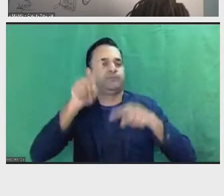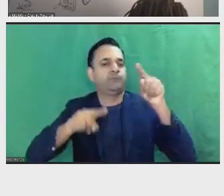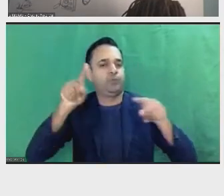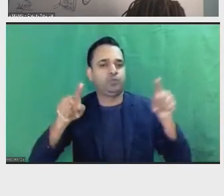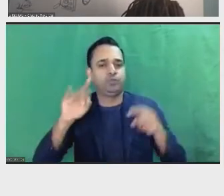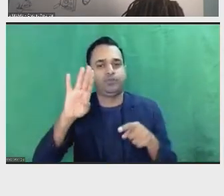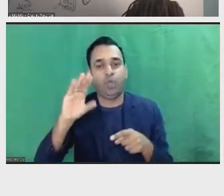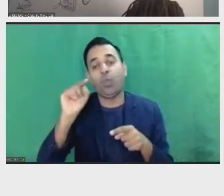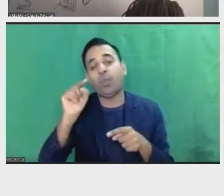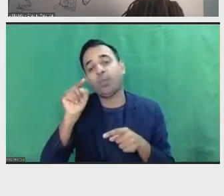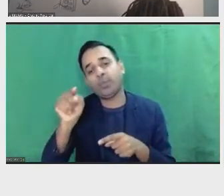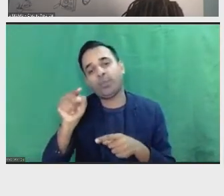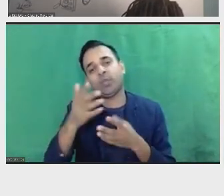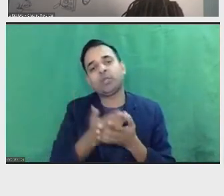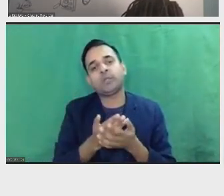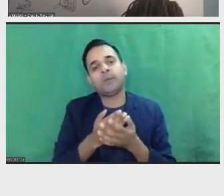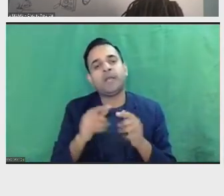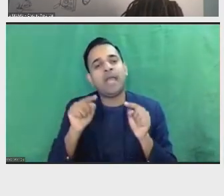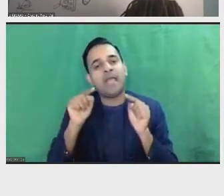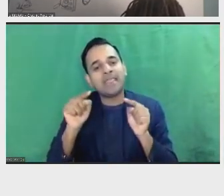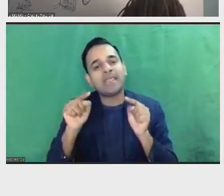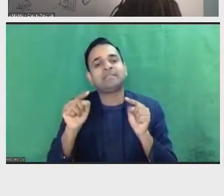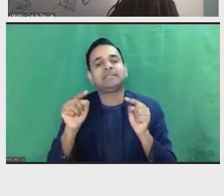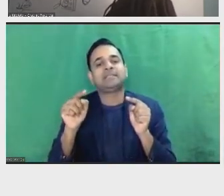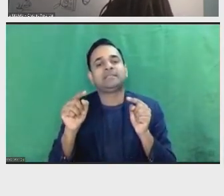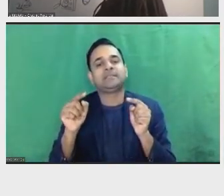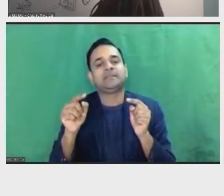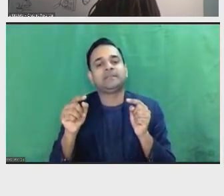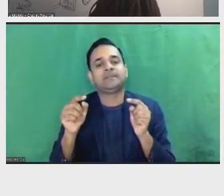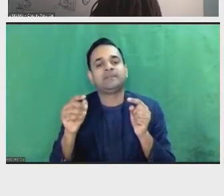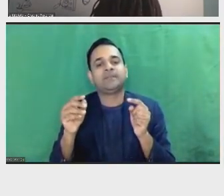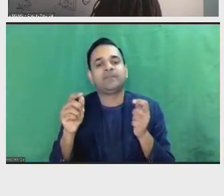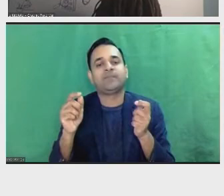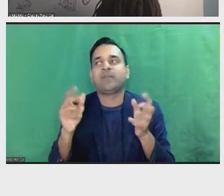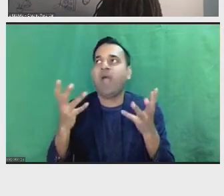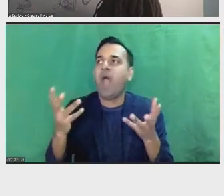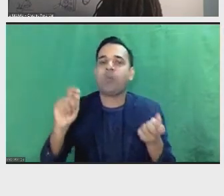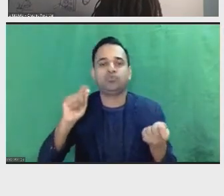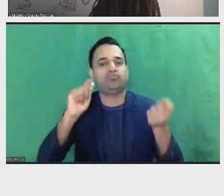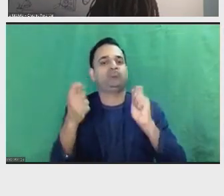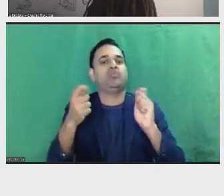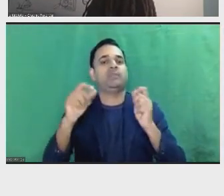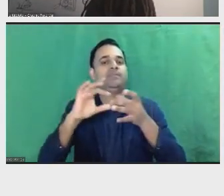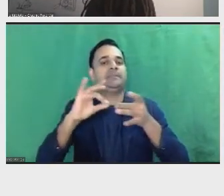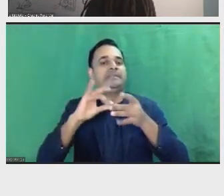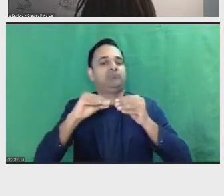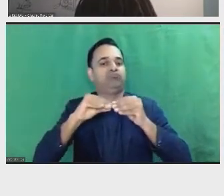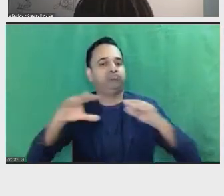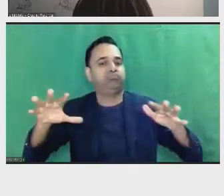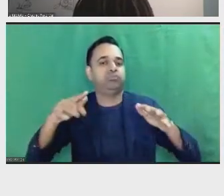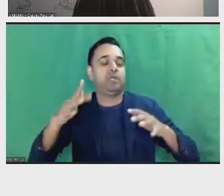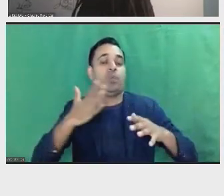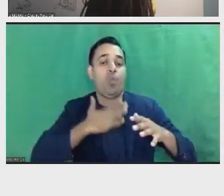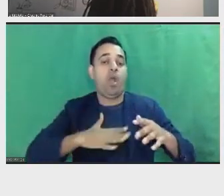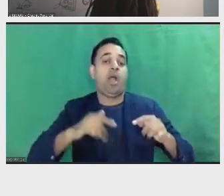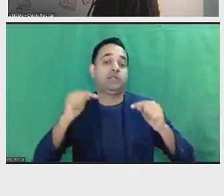our message. How do we shape what we want to do? How do we address the people that are making the decision? So